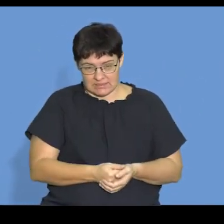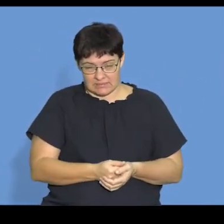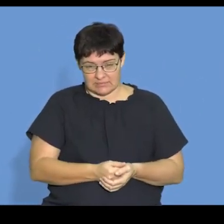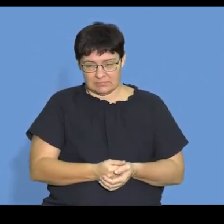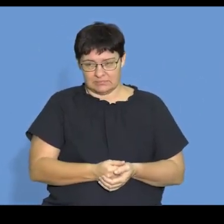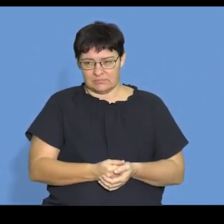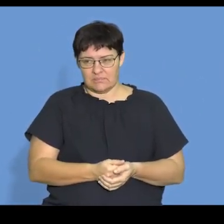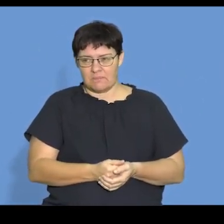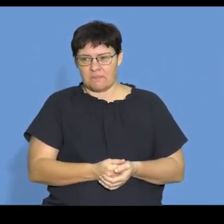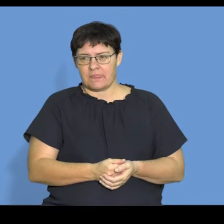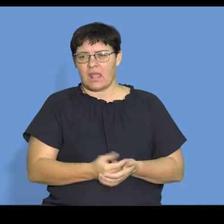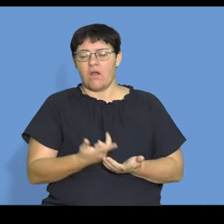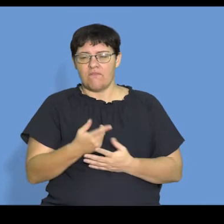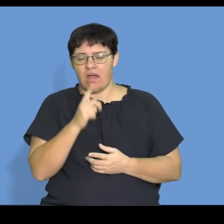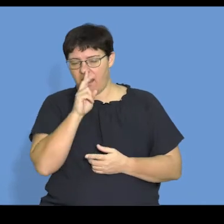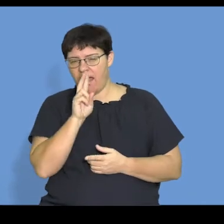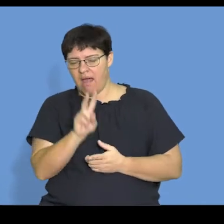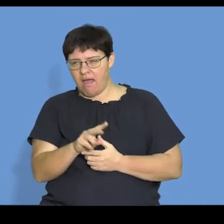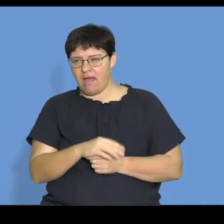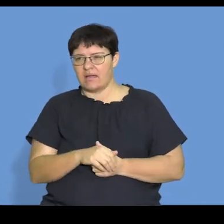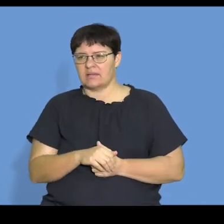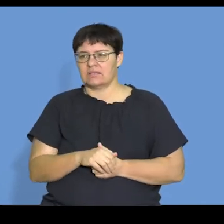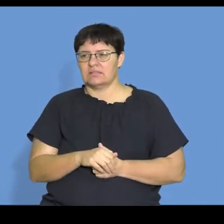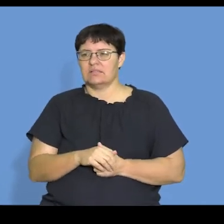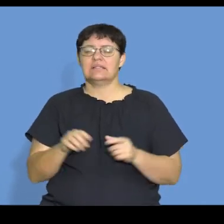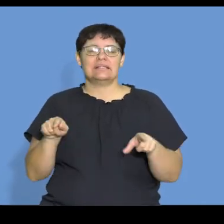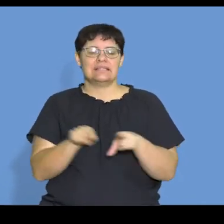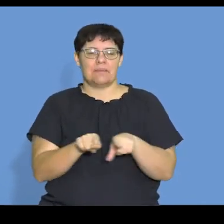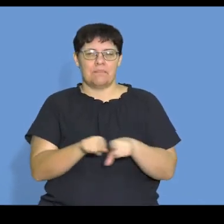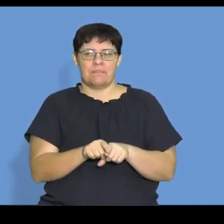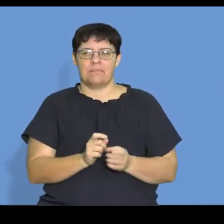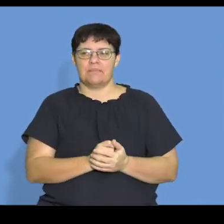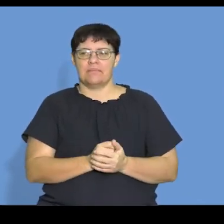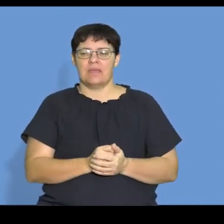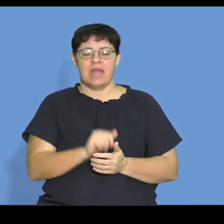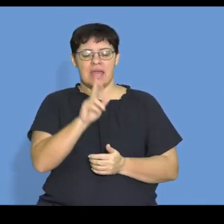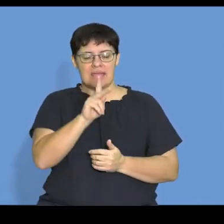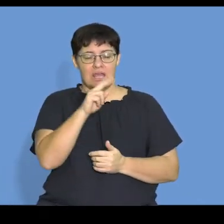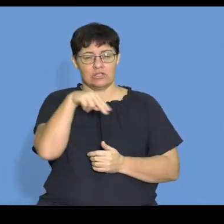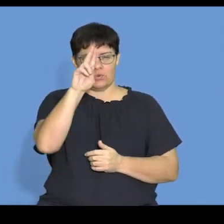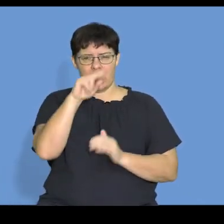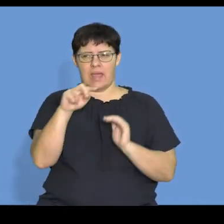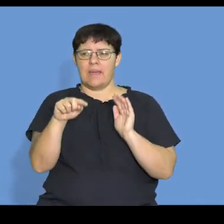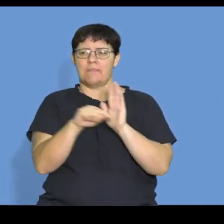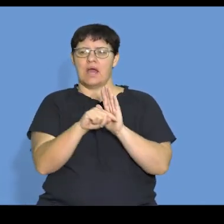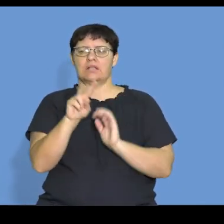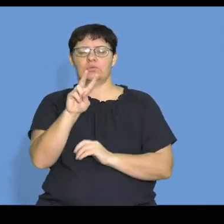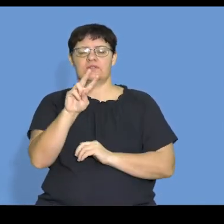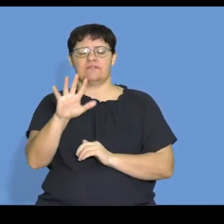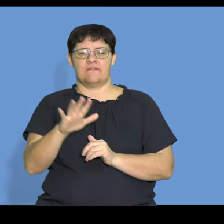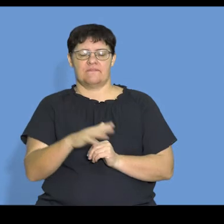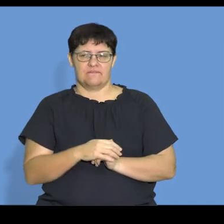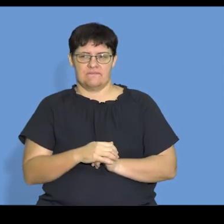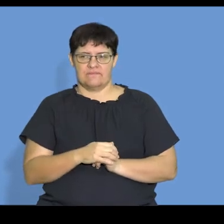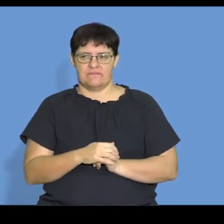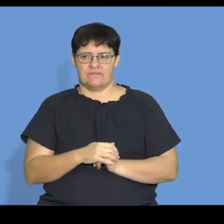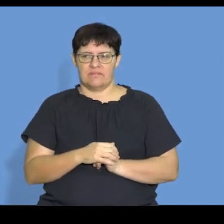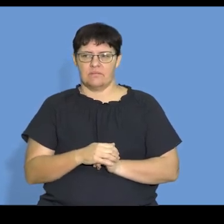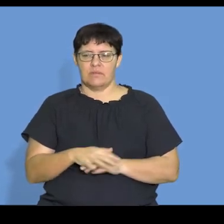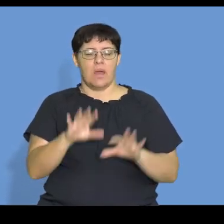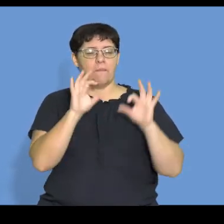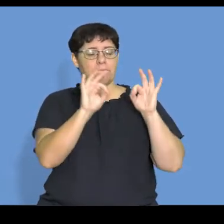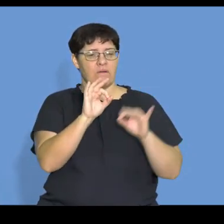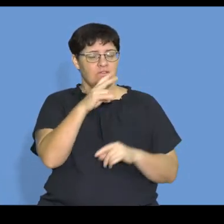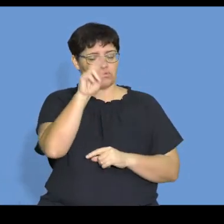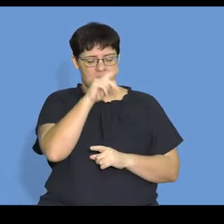use. But if you really look at this, it is the same as k squared minus 25, which is a perfect